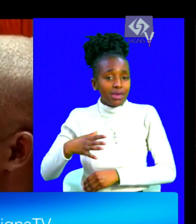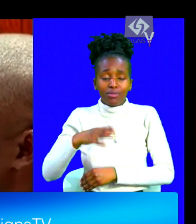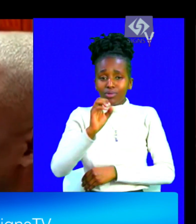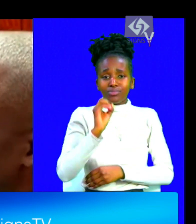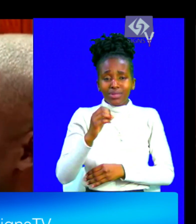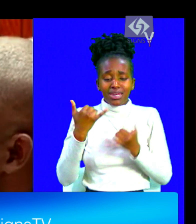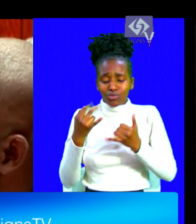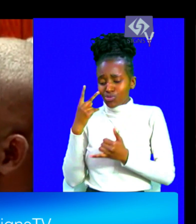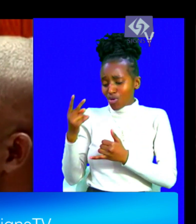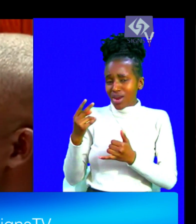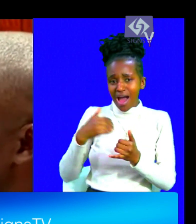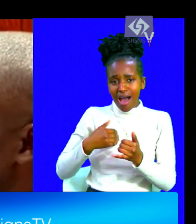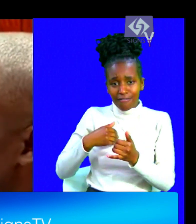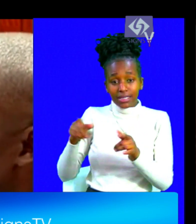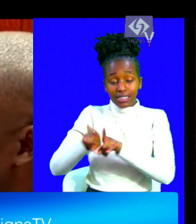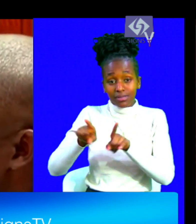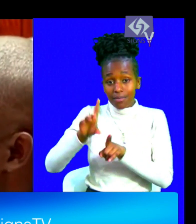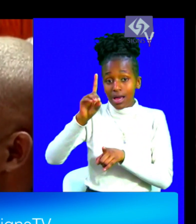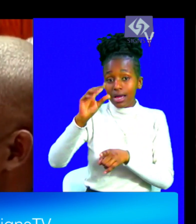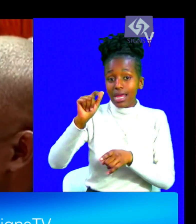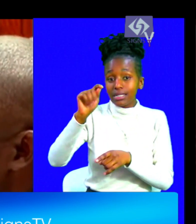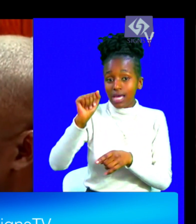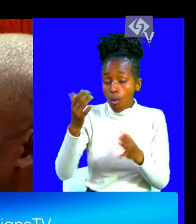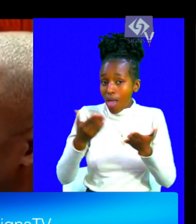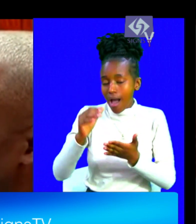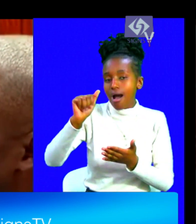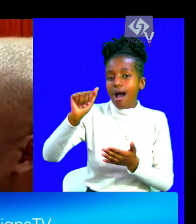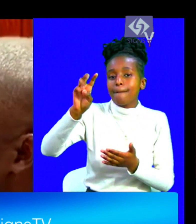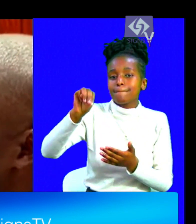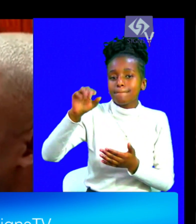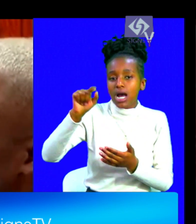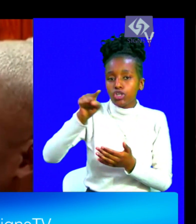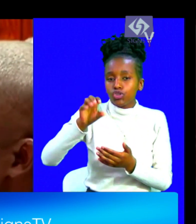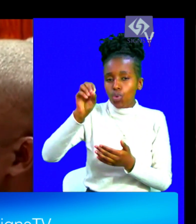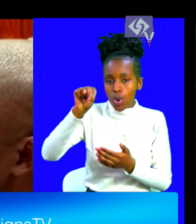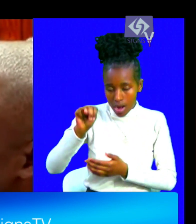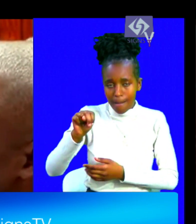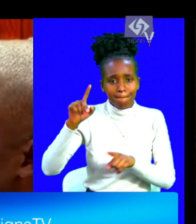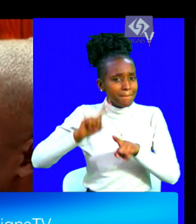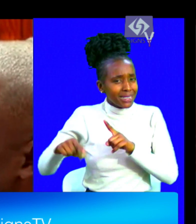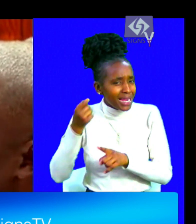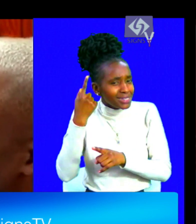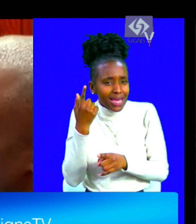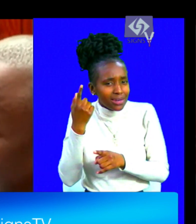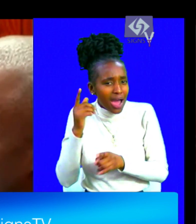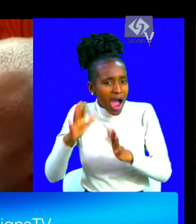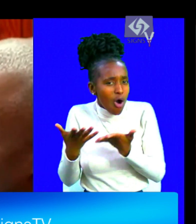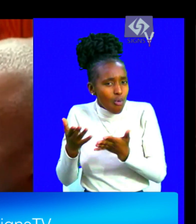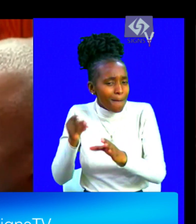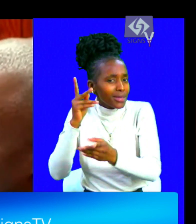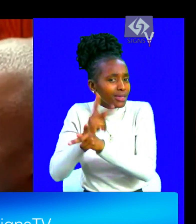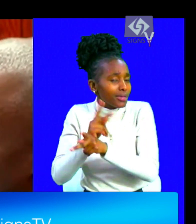what was put there. How was it put there? How can we access it? And that I combine with the question of, can the government be able